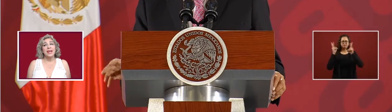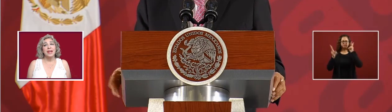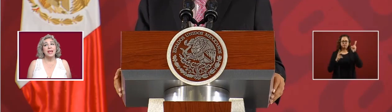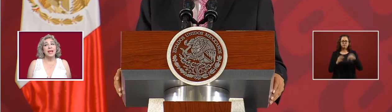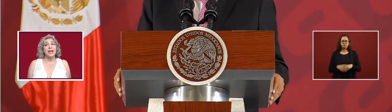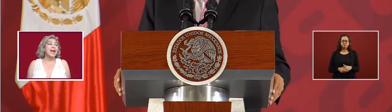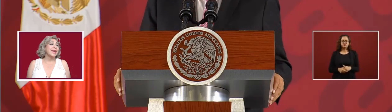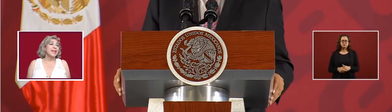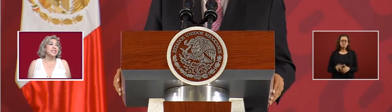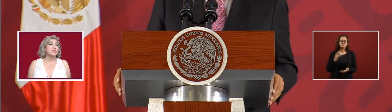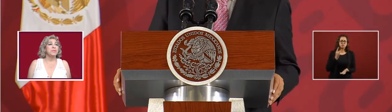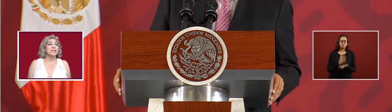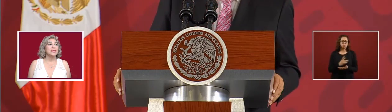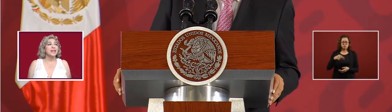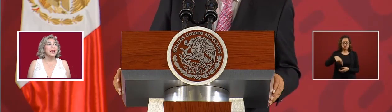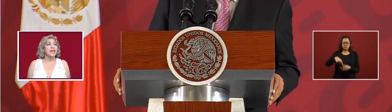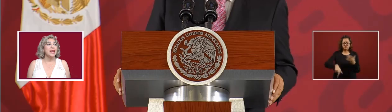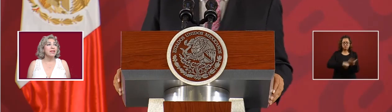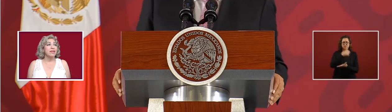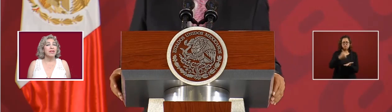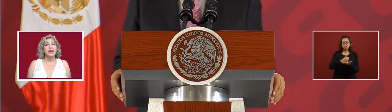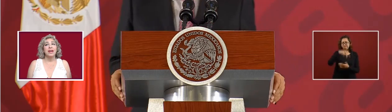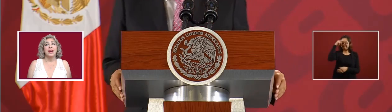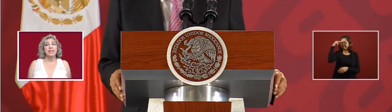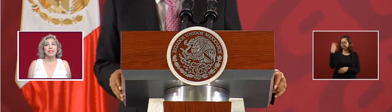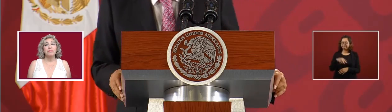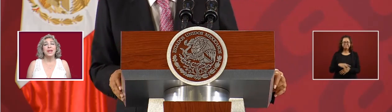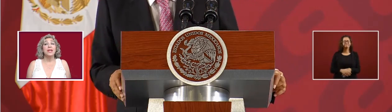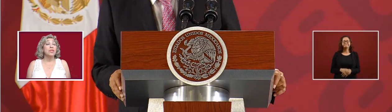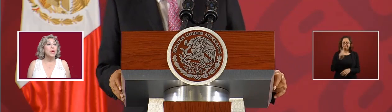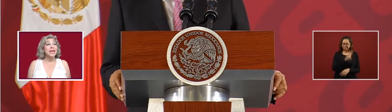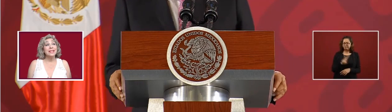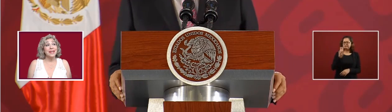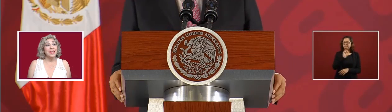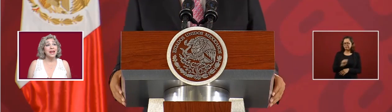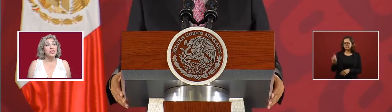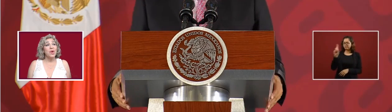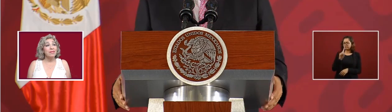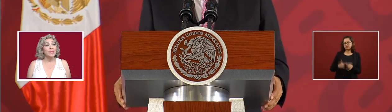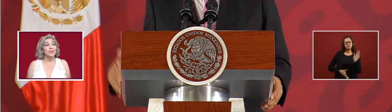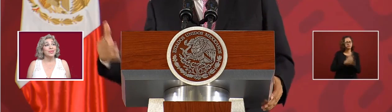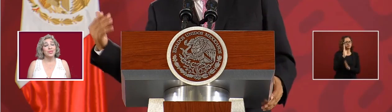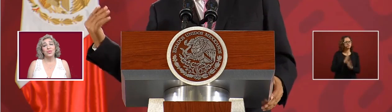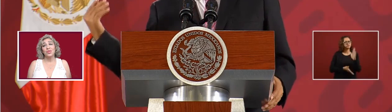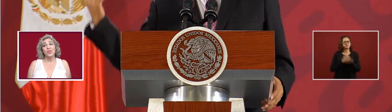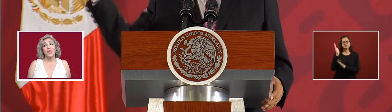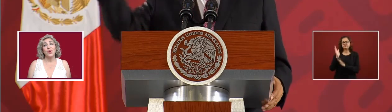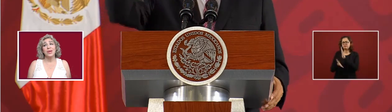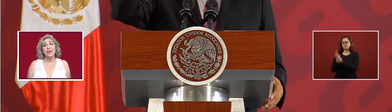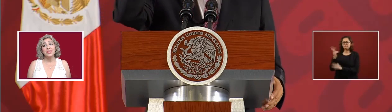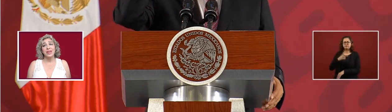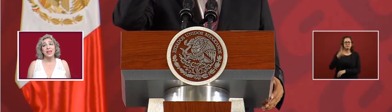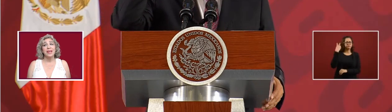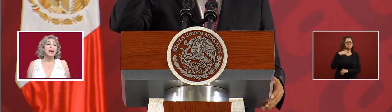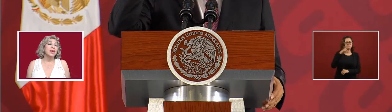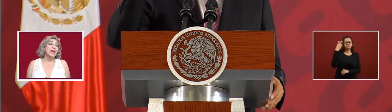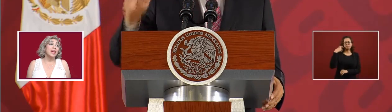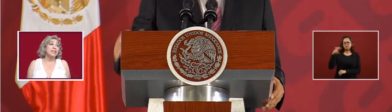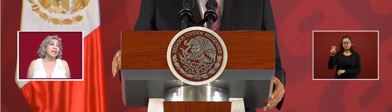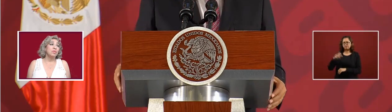And, I can't just be sitting here, but on the weekends, I travel, through the whole country.